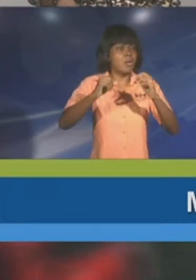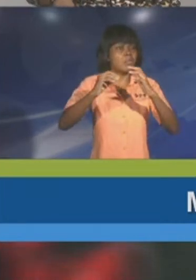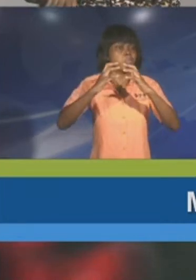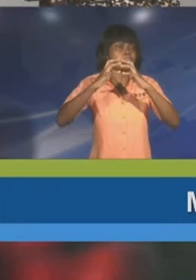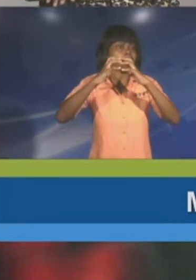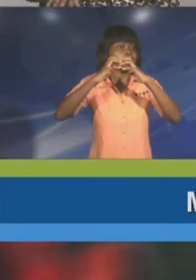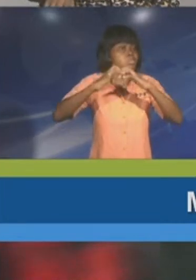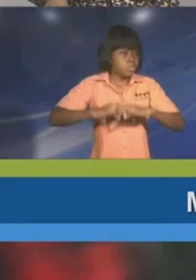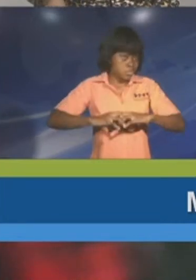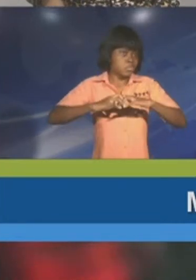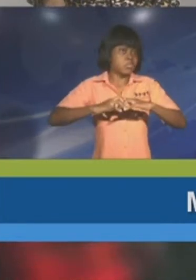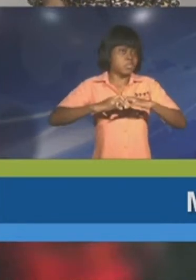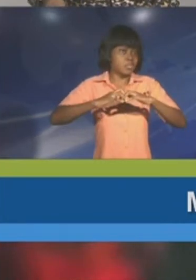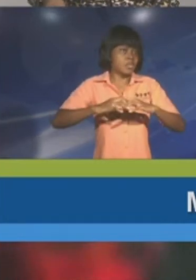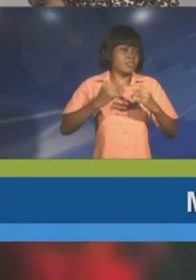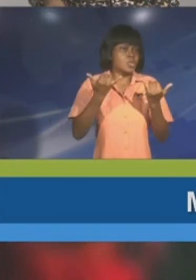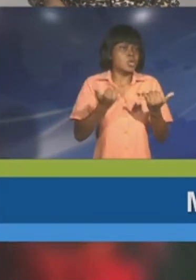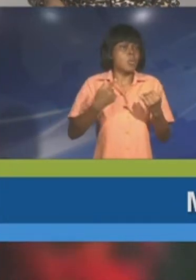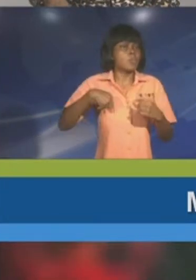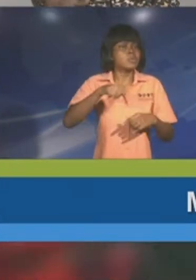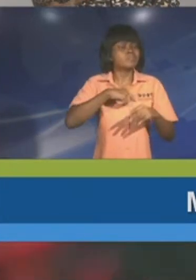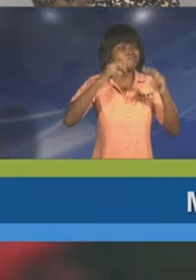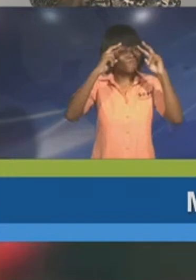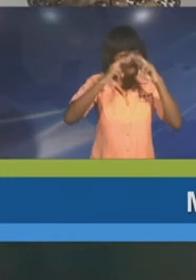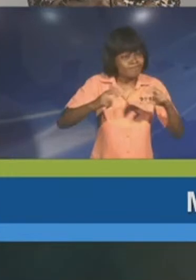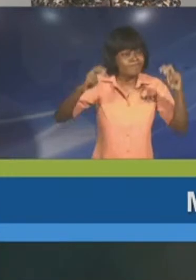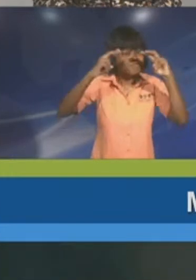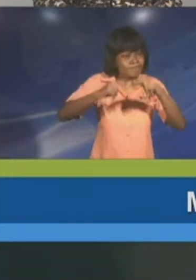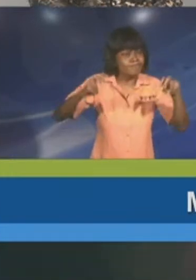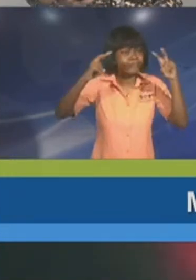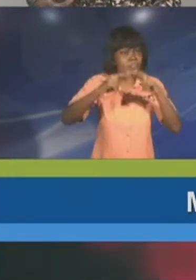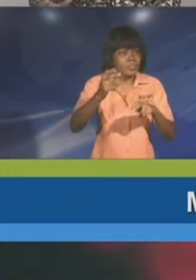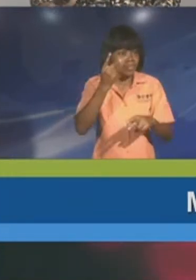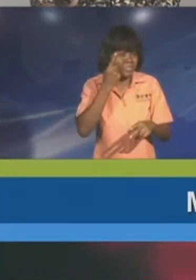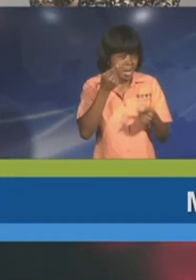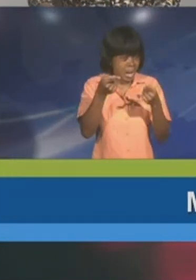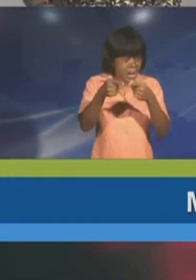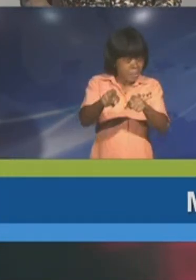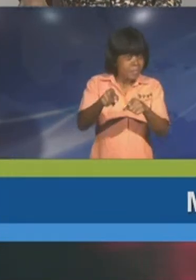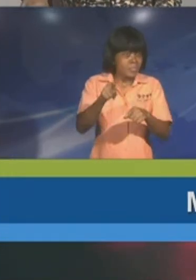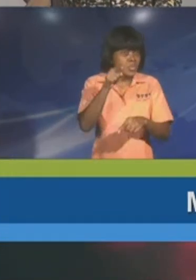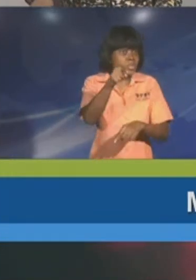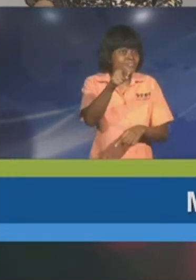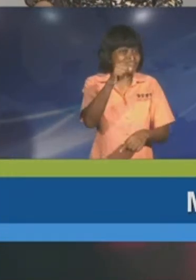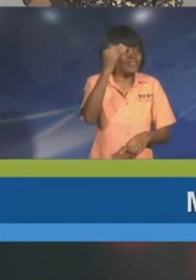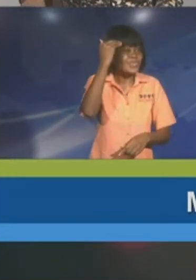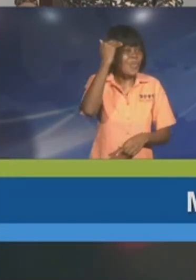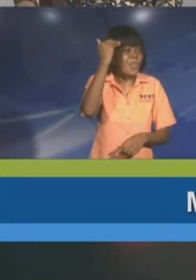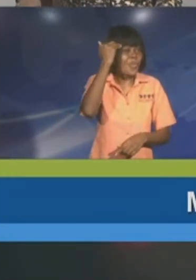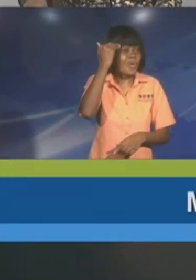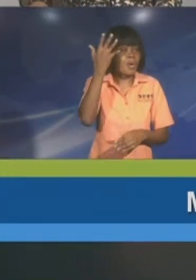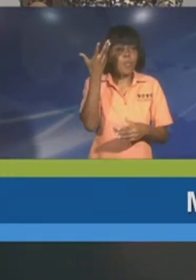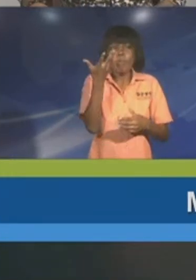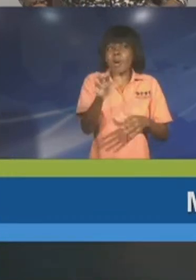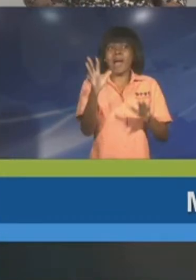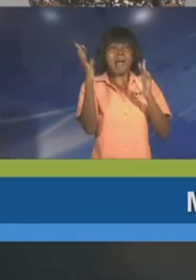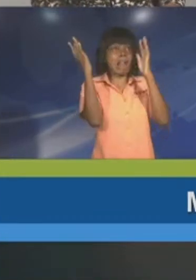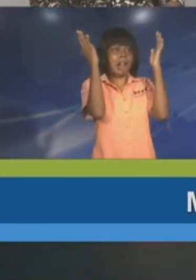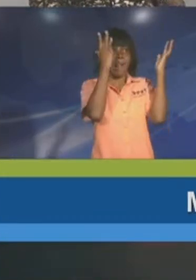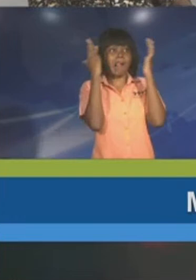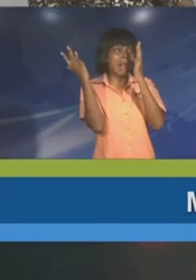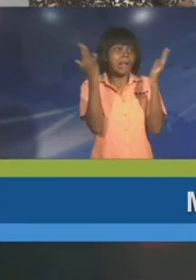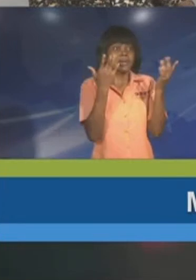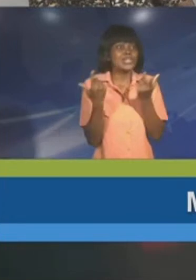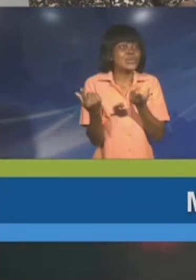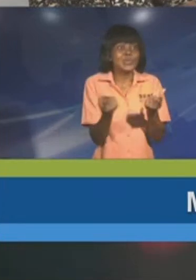what happens. But you yourself have to be aware, so you would not panic because of course you're prepared, but you'll know to look out for jaundice in